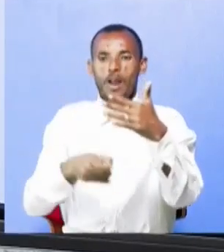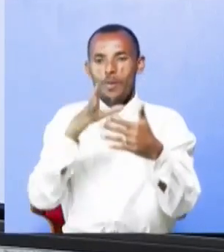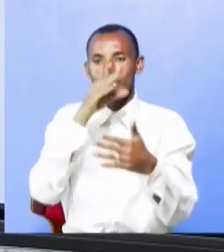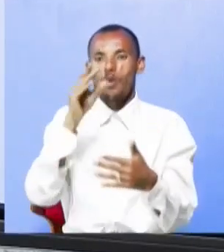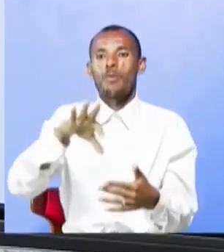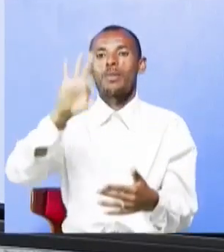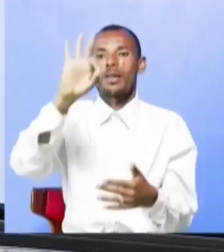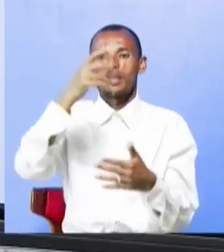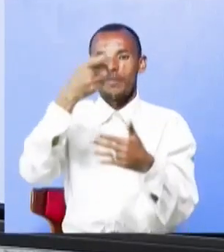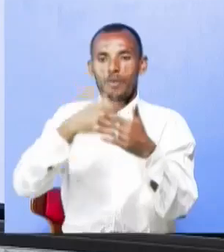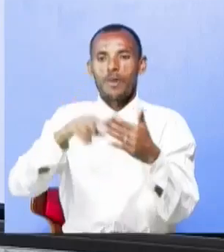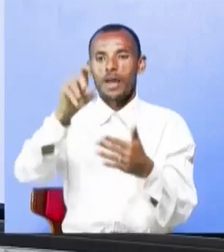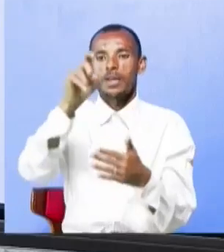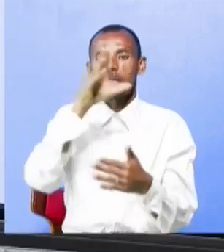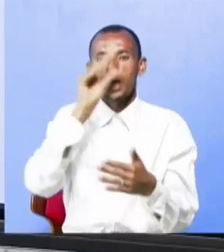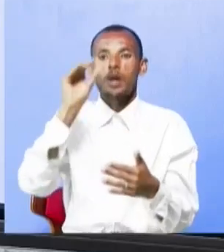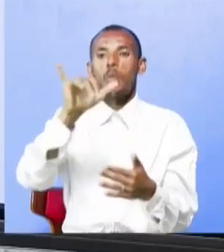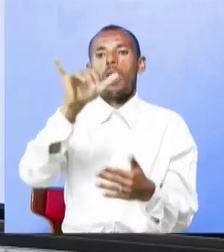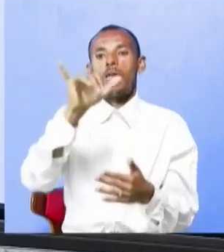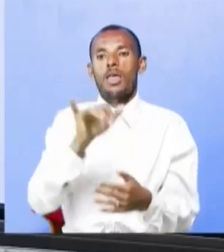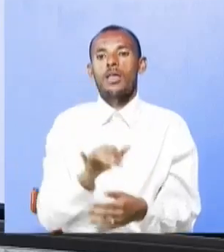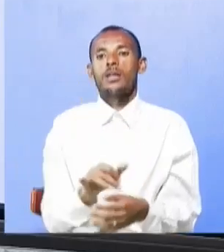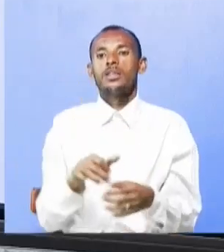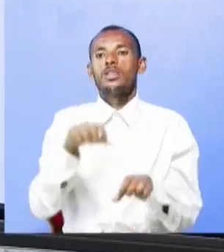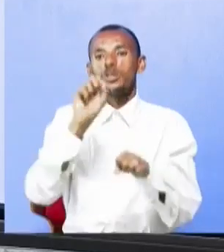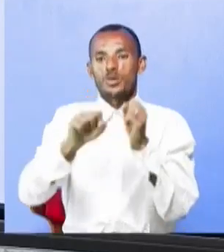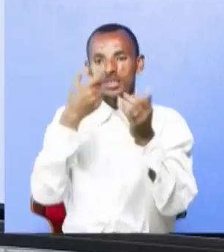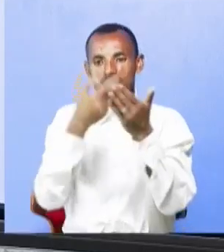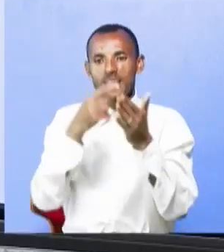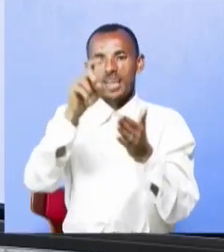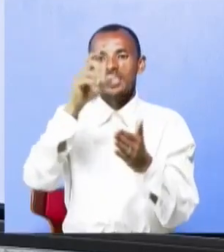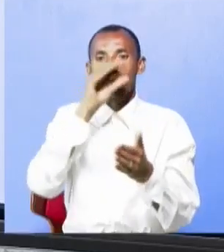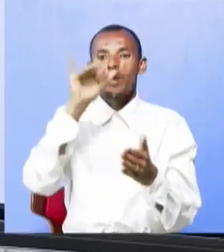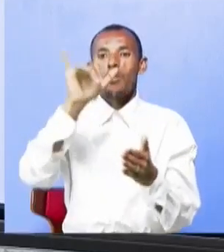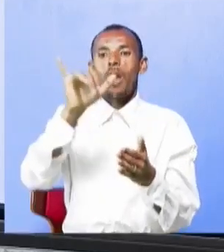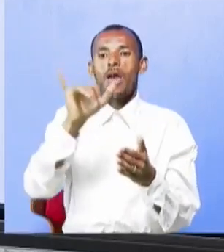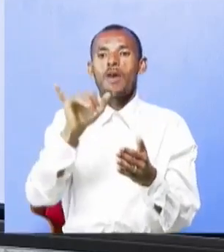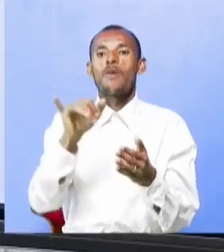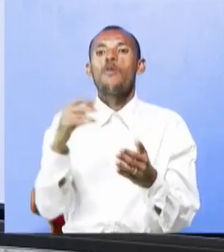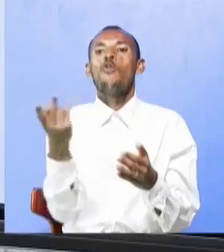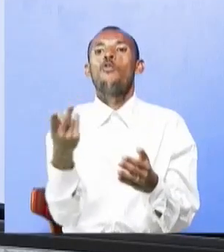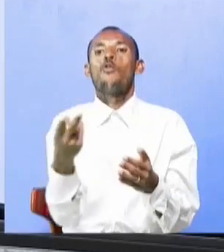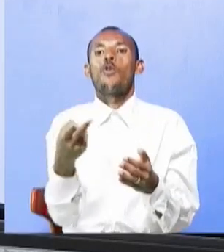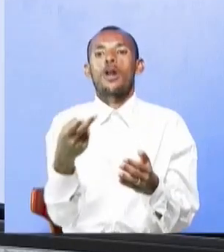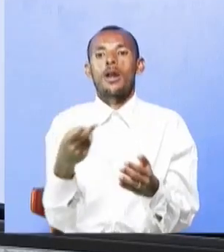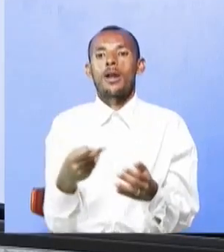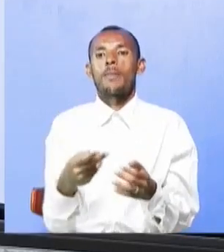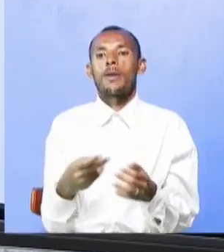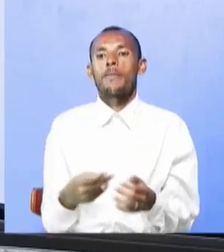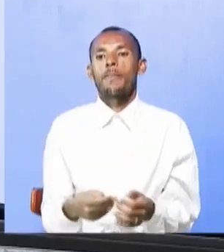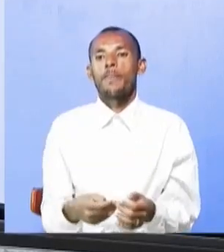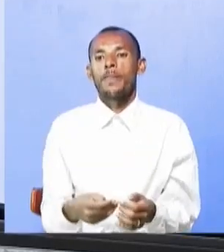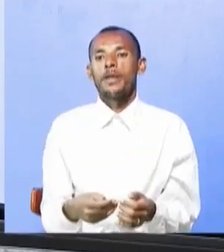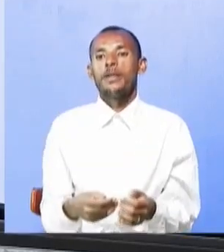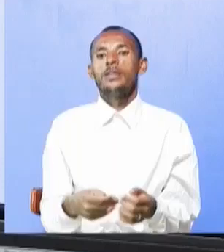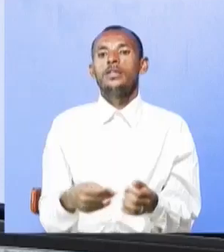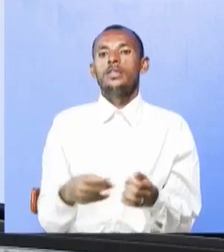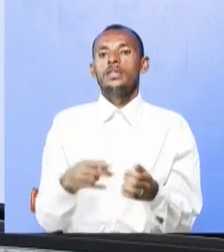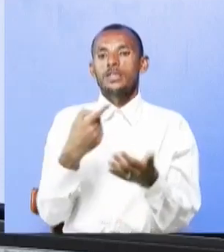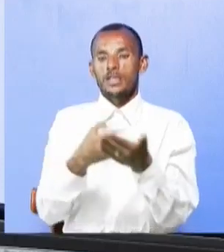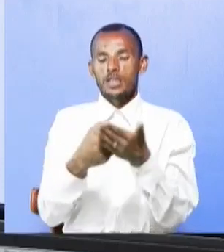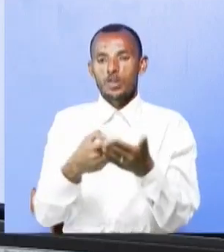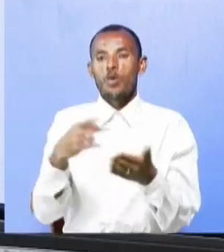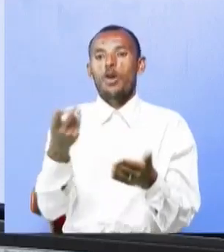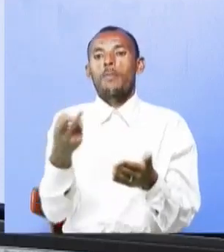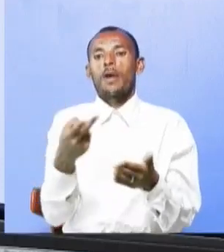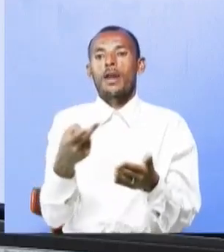obtain the value of x and y. Okay, so this x and y forms an order pair. Okay, so those order pairs